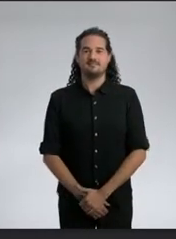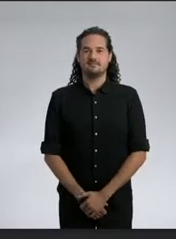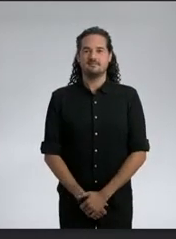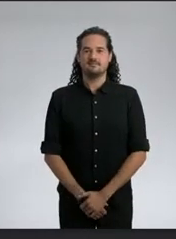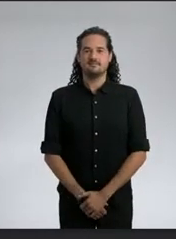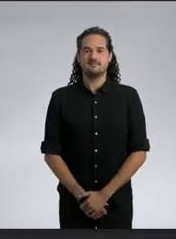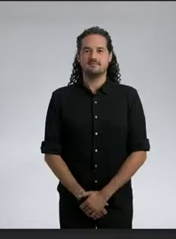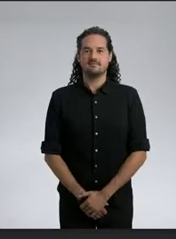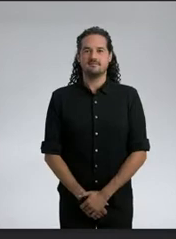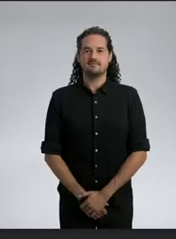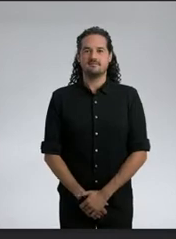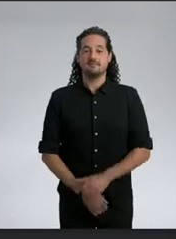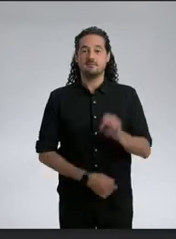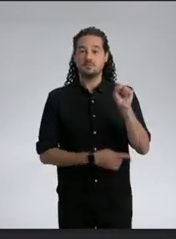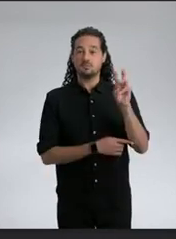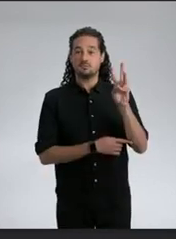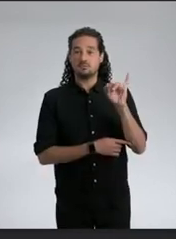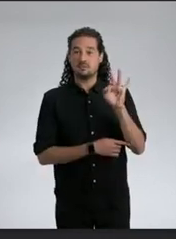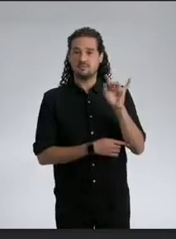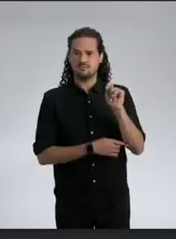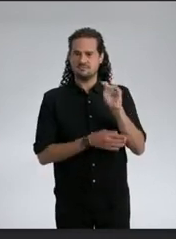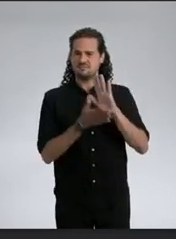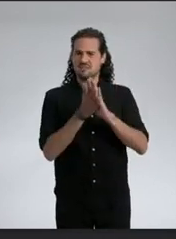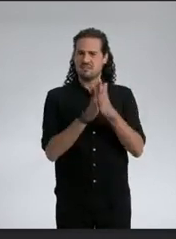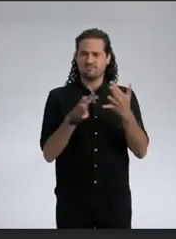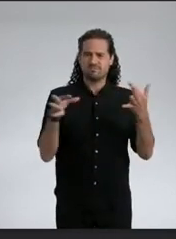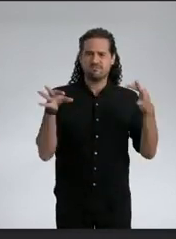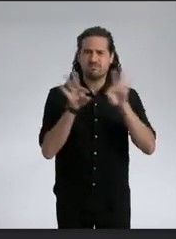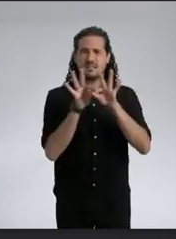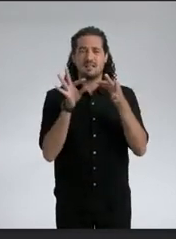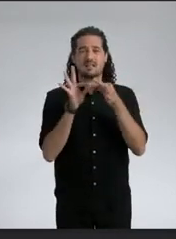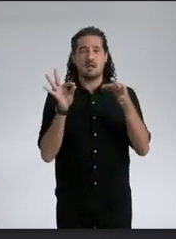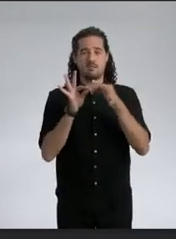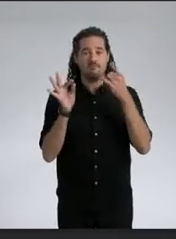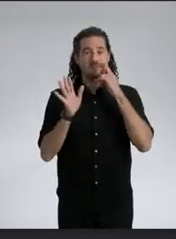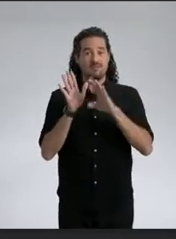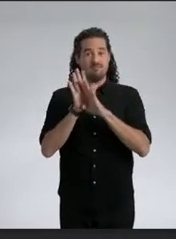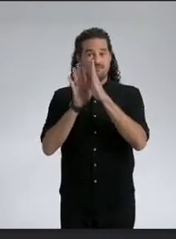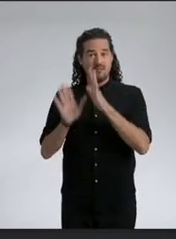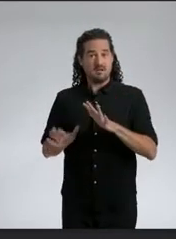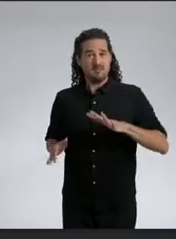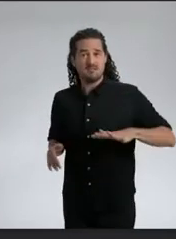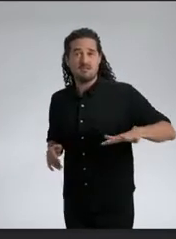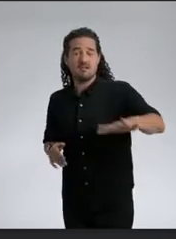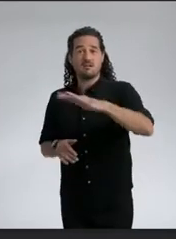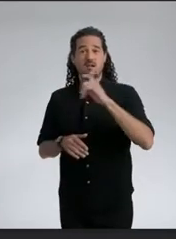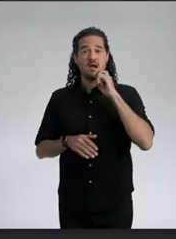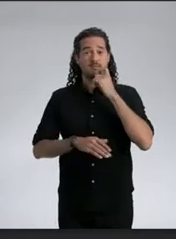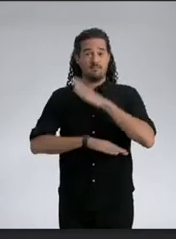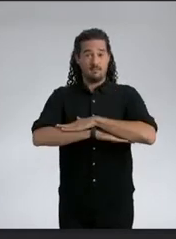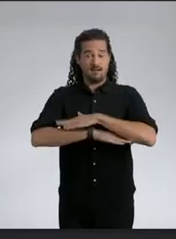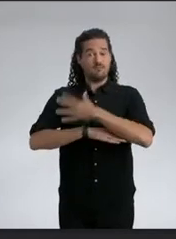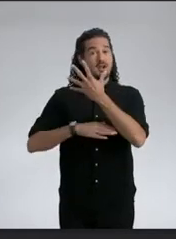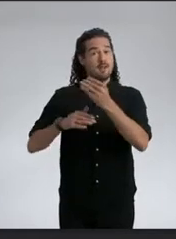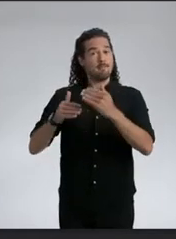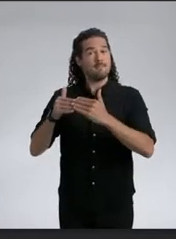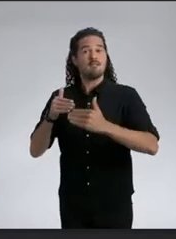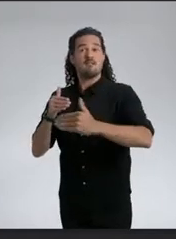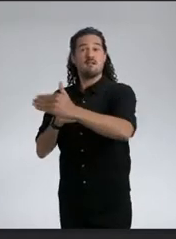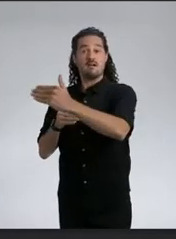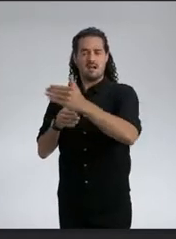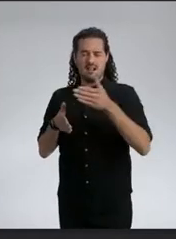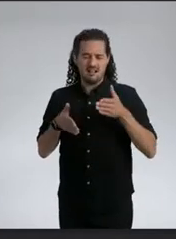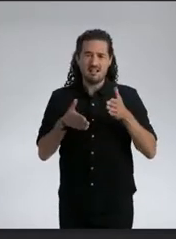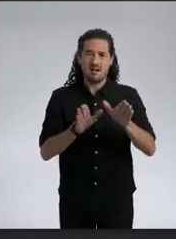Swift has become a critical language for developers across Apple's platforms and beyond. It's enabled our most modern